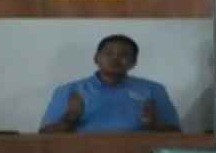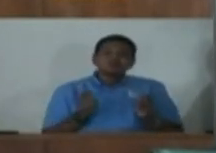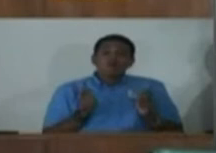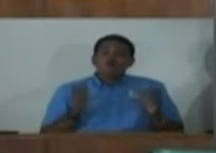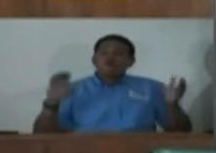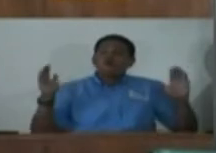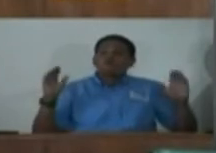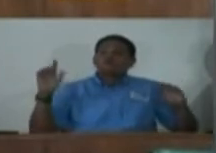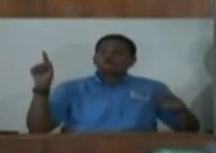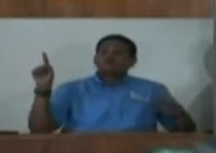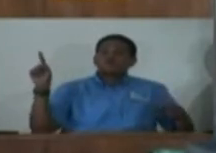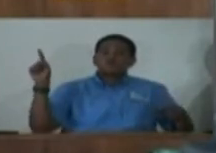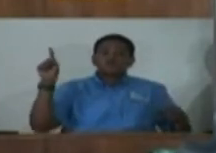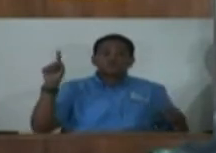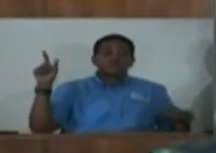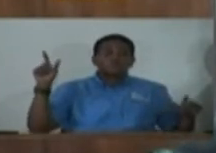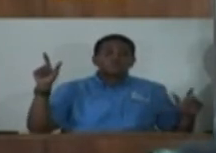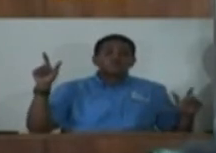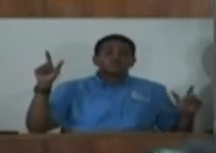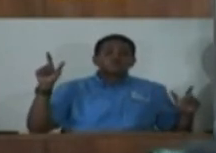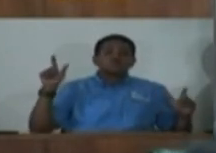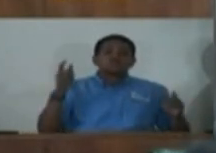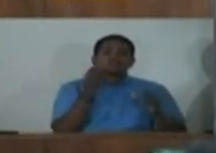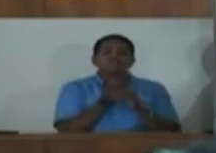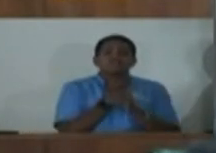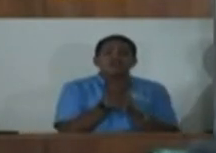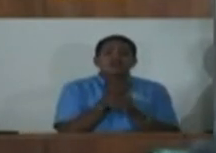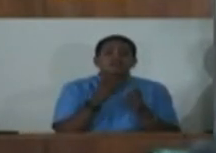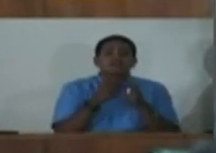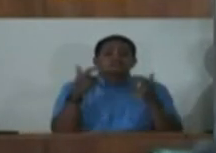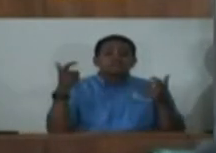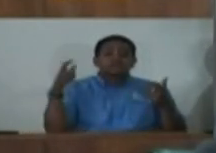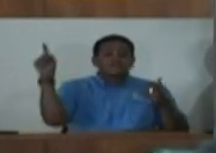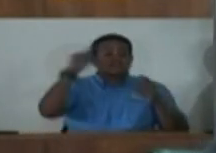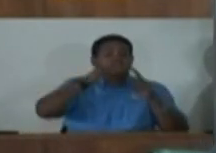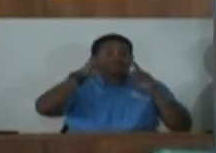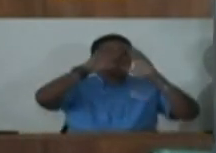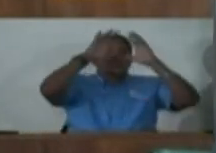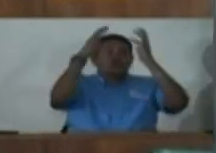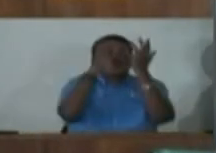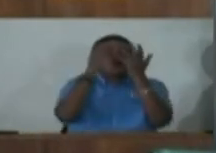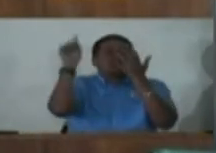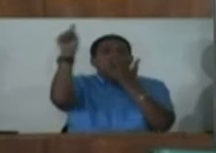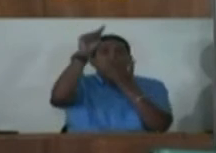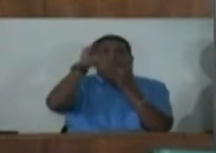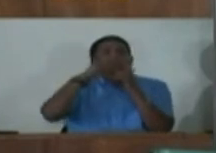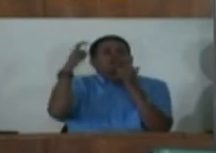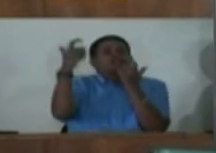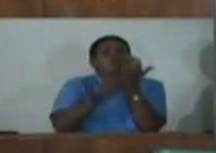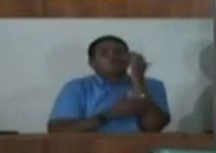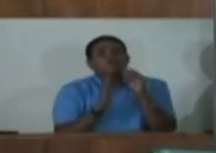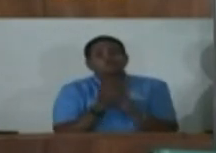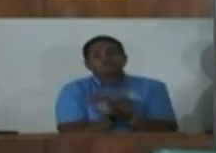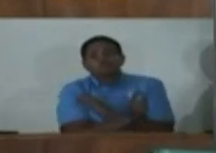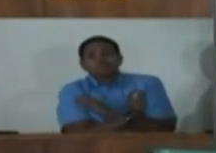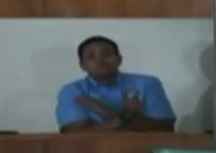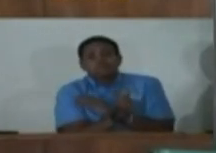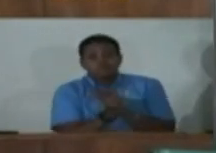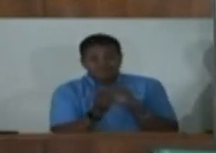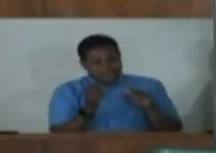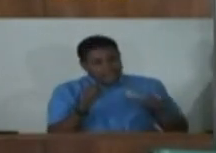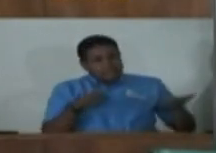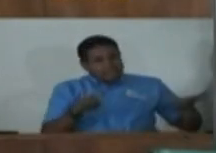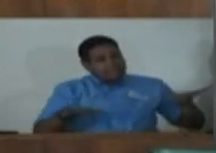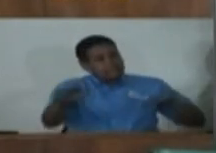compared to the land masses and the continental countries. And so, Madam Speaker, to